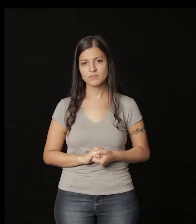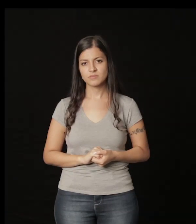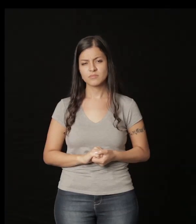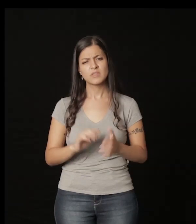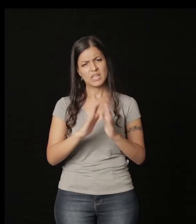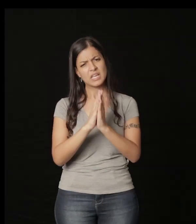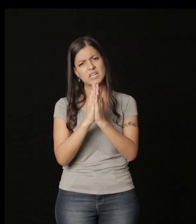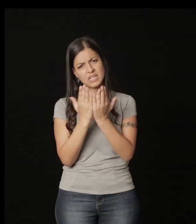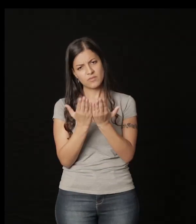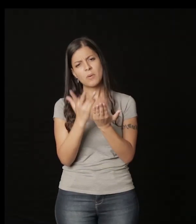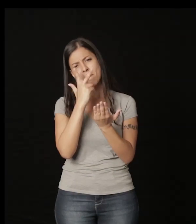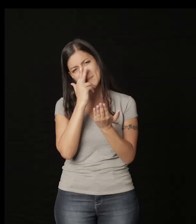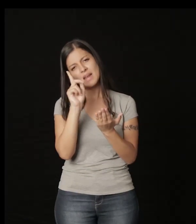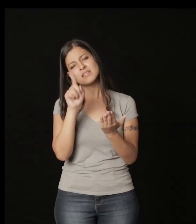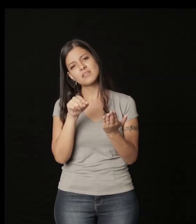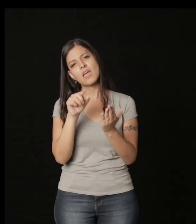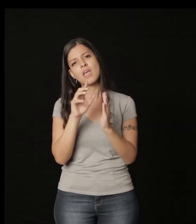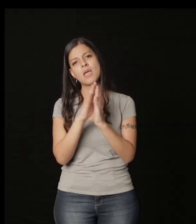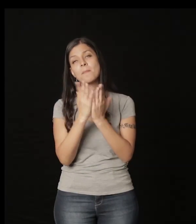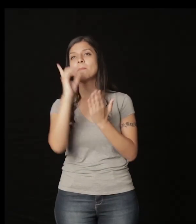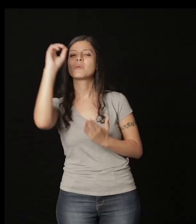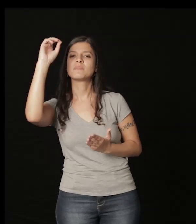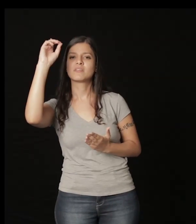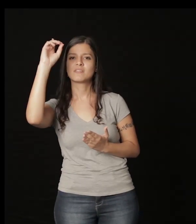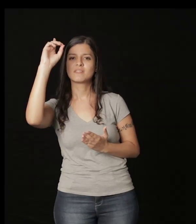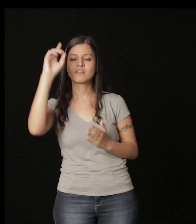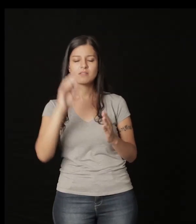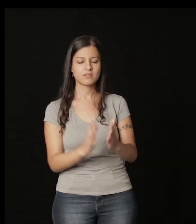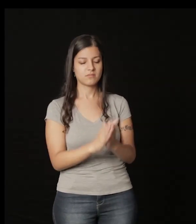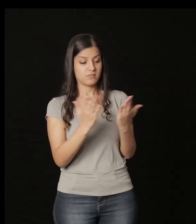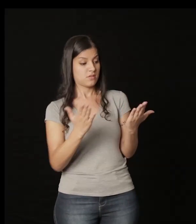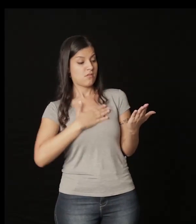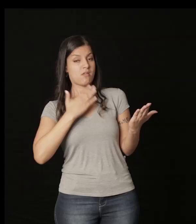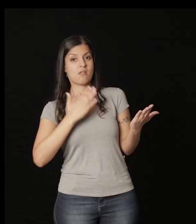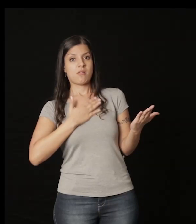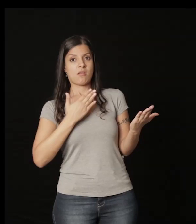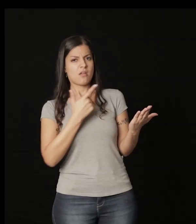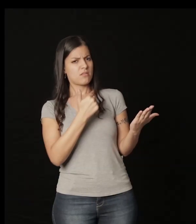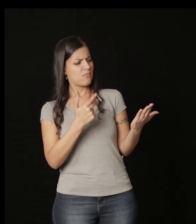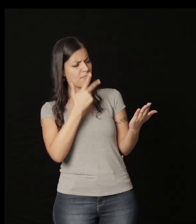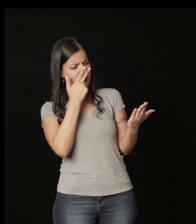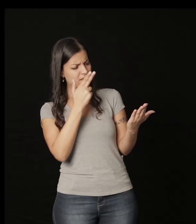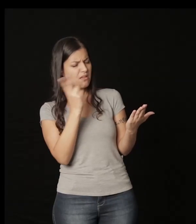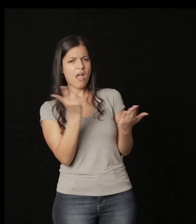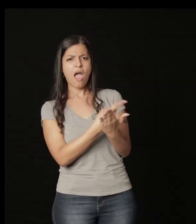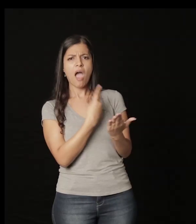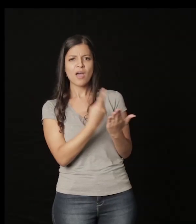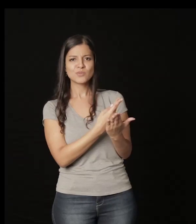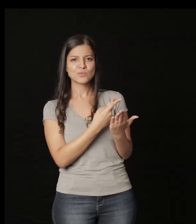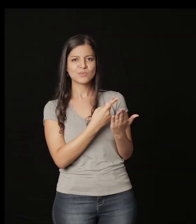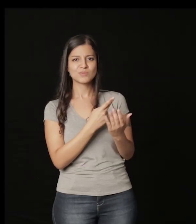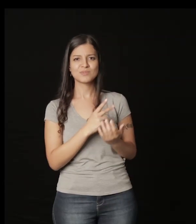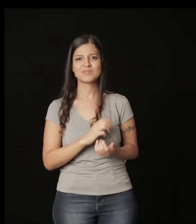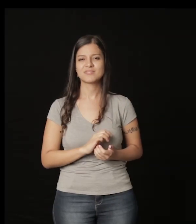The book looks like a Bible, so it's kind of a trick. You open it and you get a shock. Hold on, something's wrong.